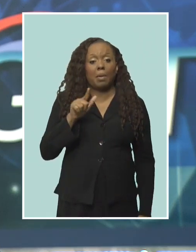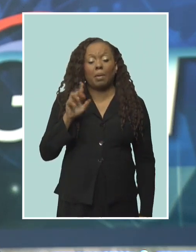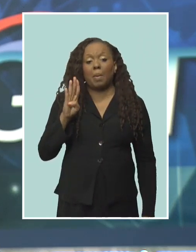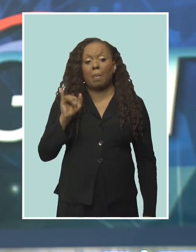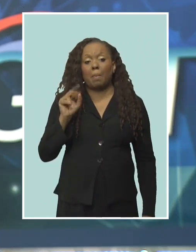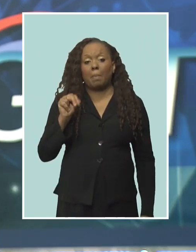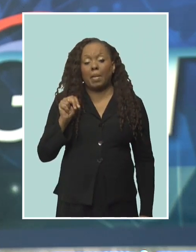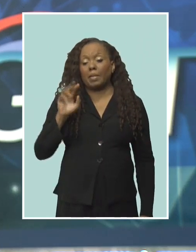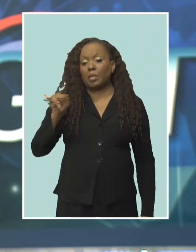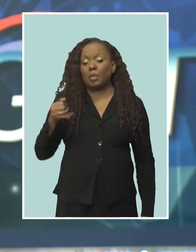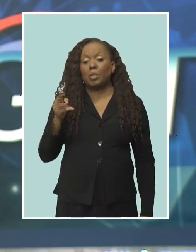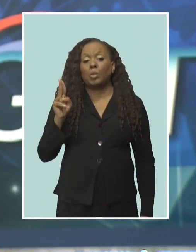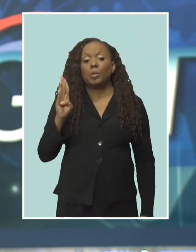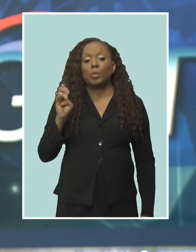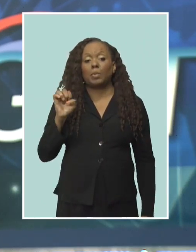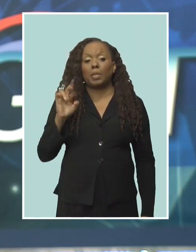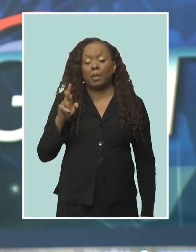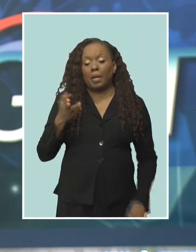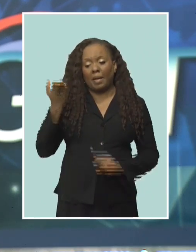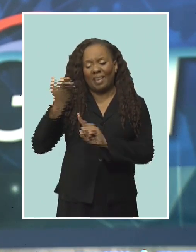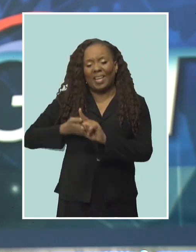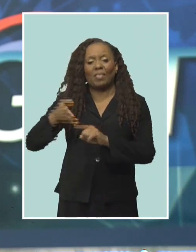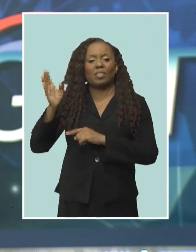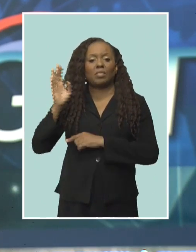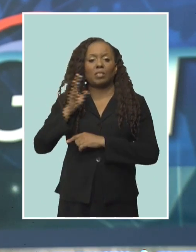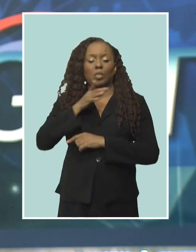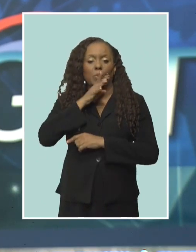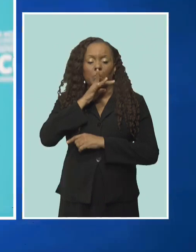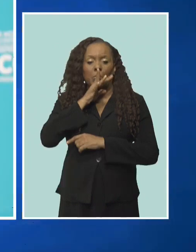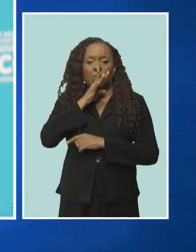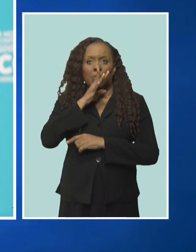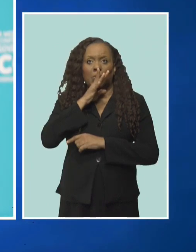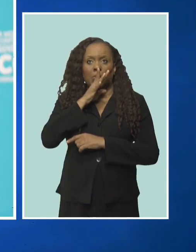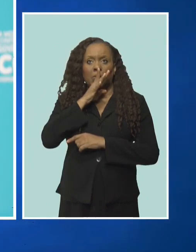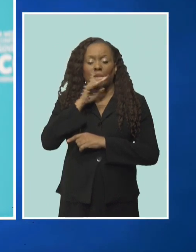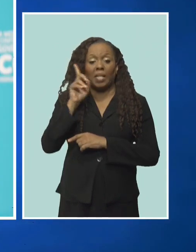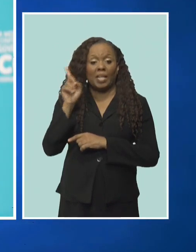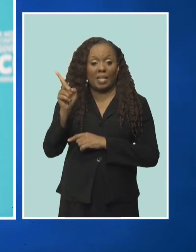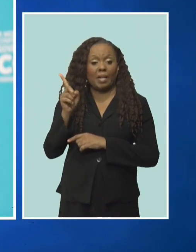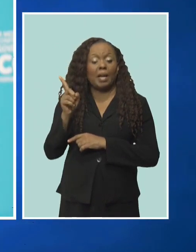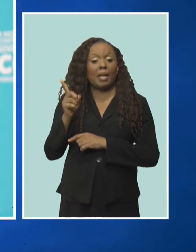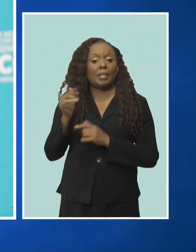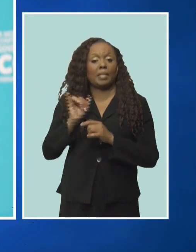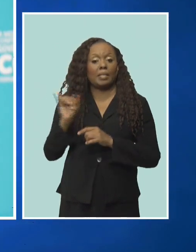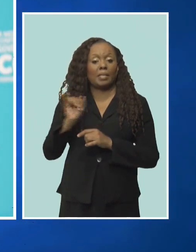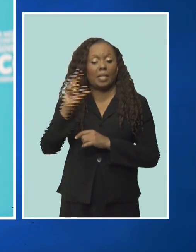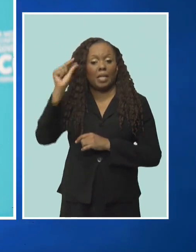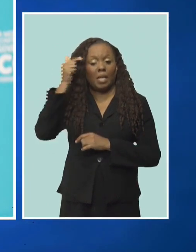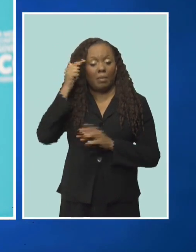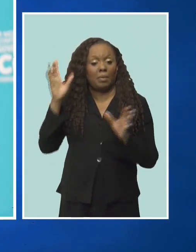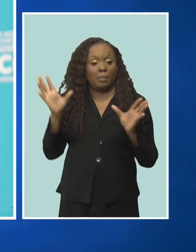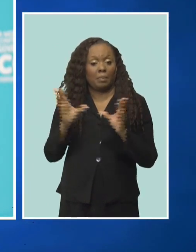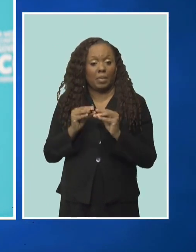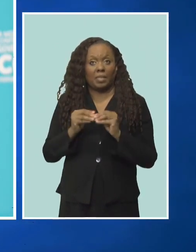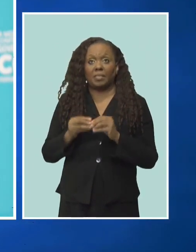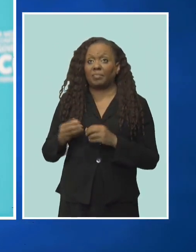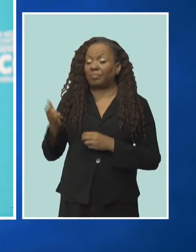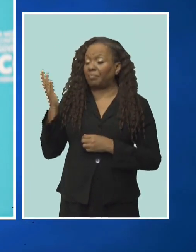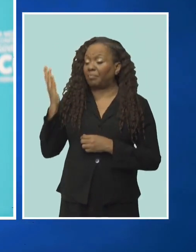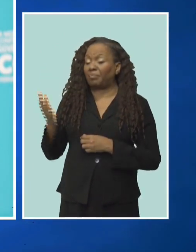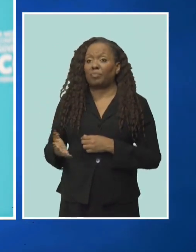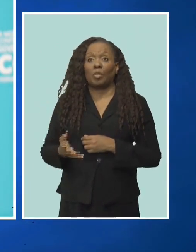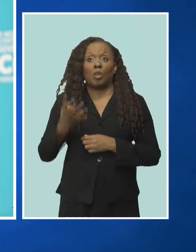on the sidelines of the CARICOM Heads of Government meeting. Over the past 4 years, for example, the amount